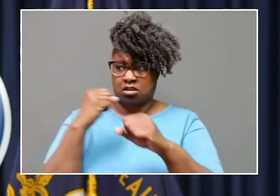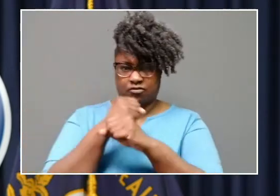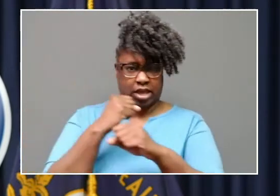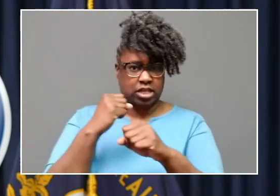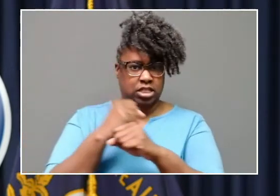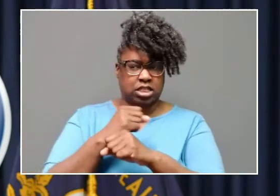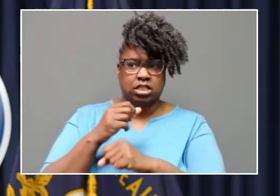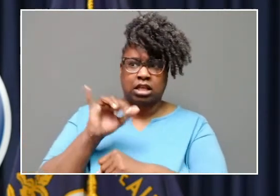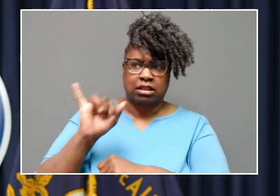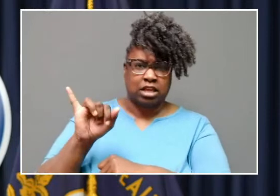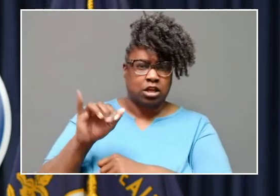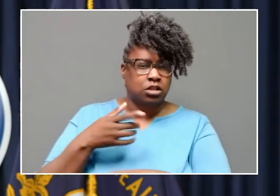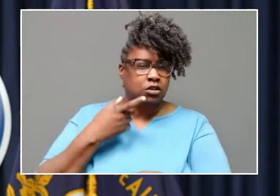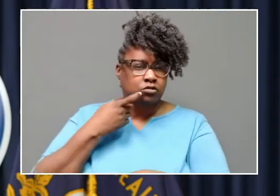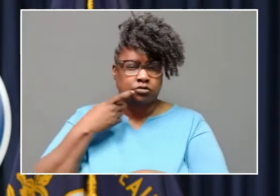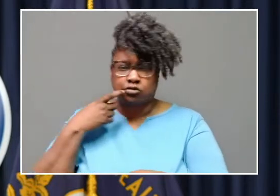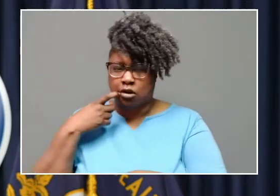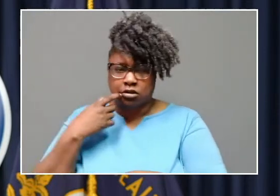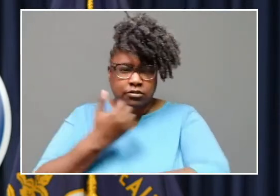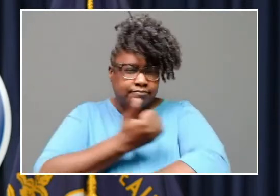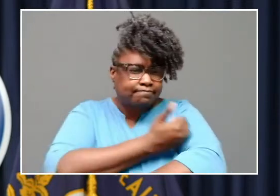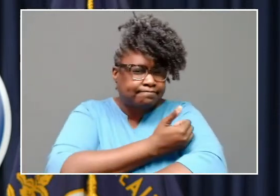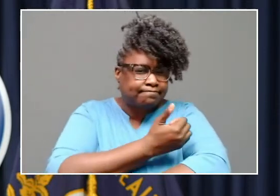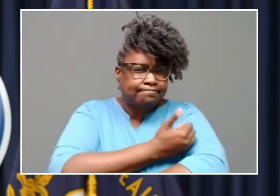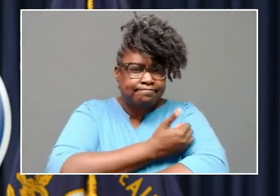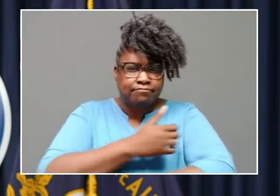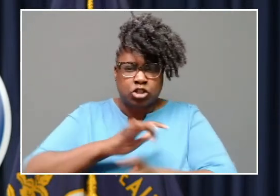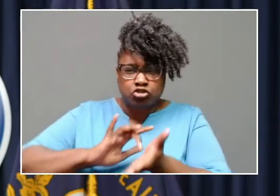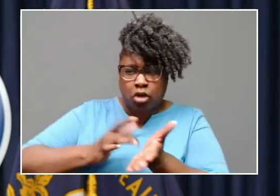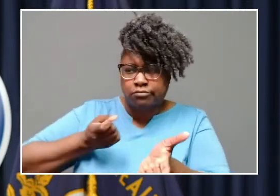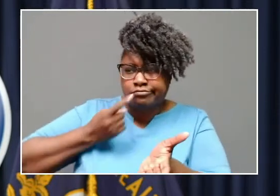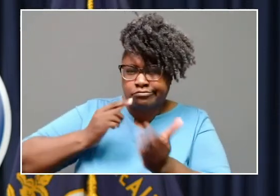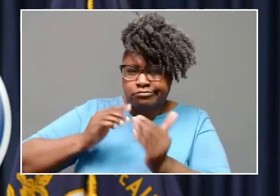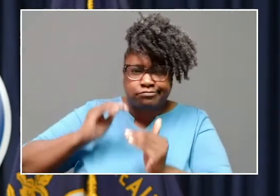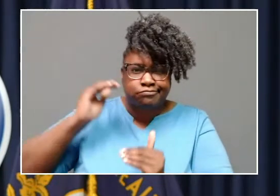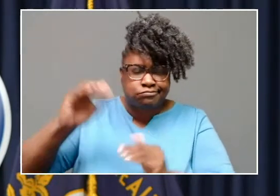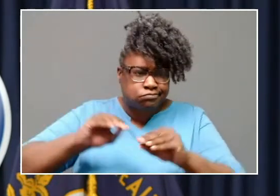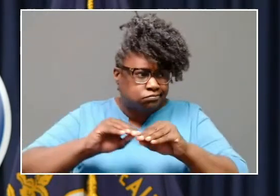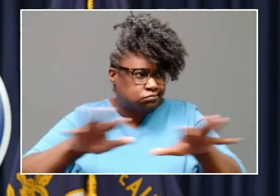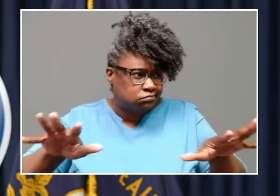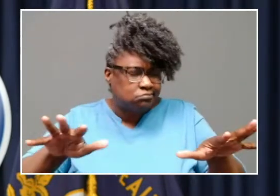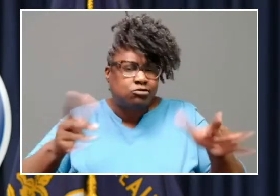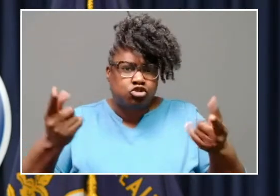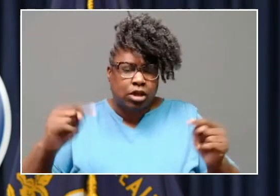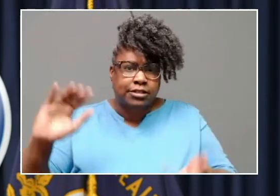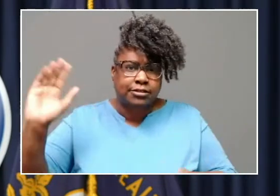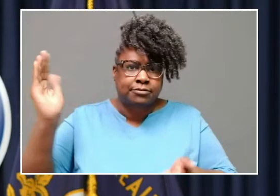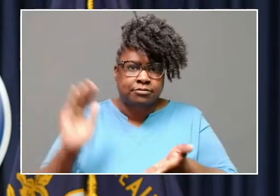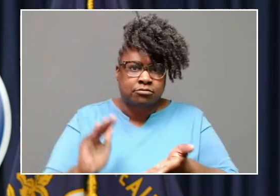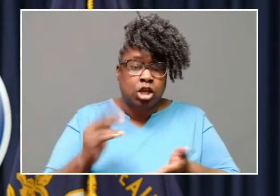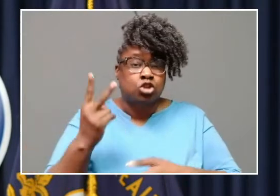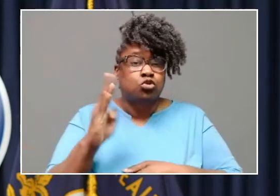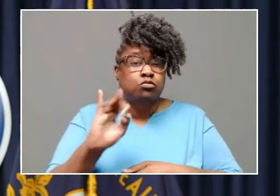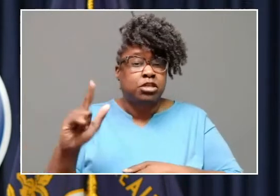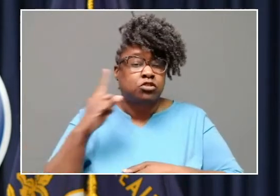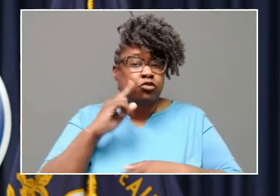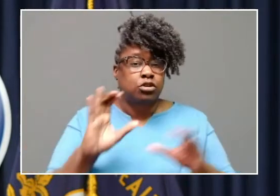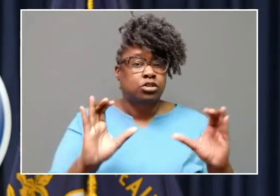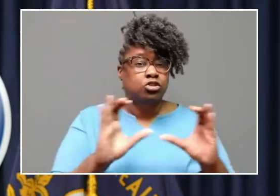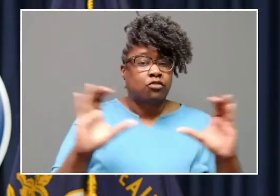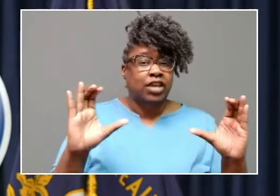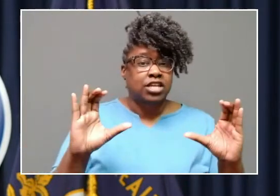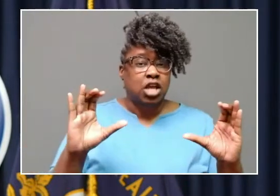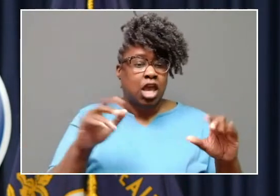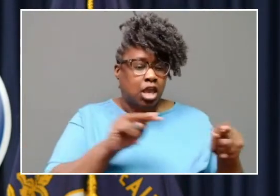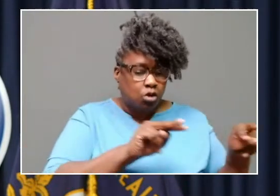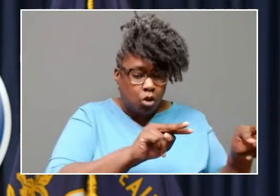Attorney General and as Governor. Just last month, I signed 2 bills setting requirements for certification, operation, and oversight of recovery